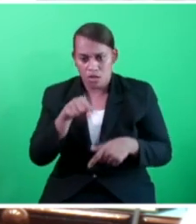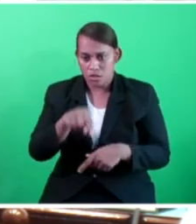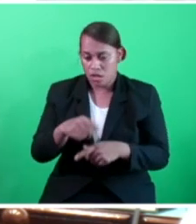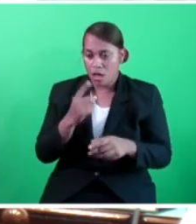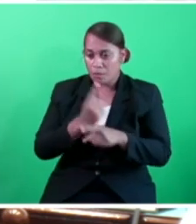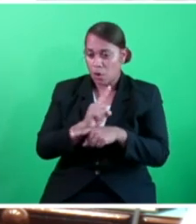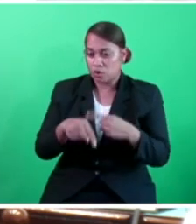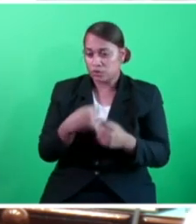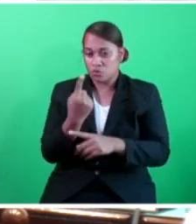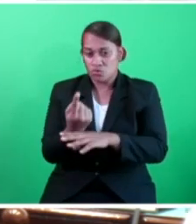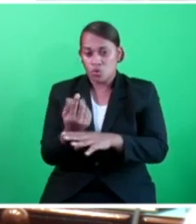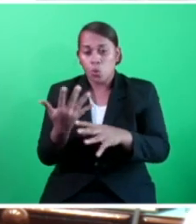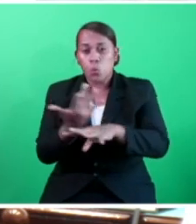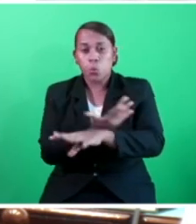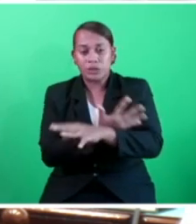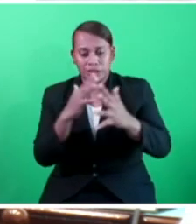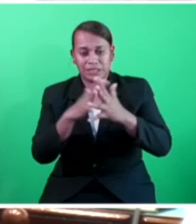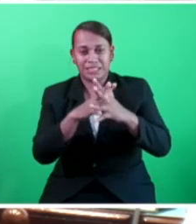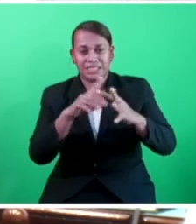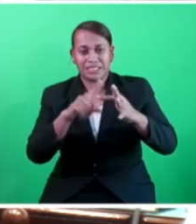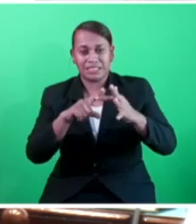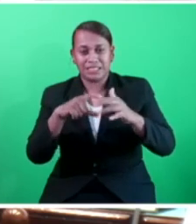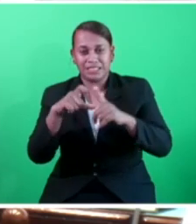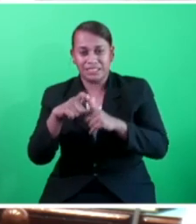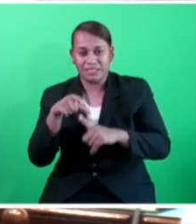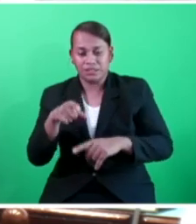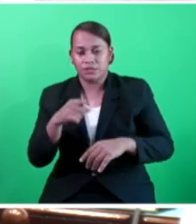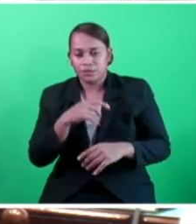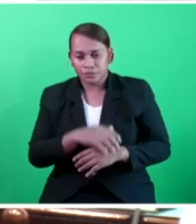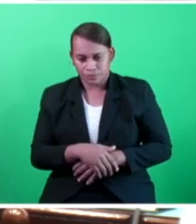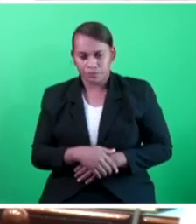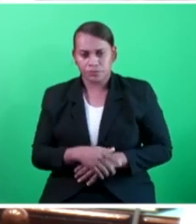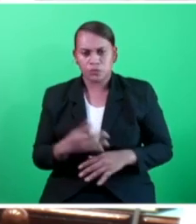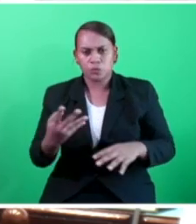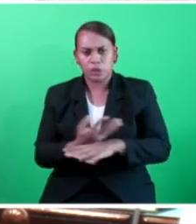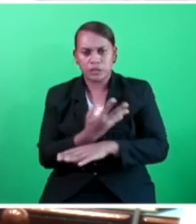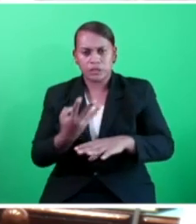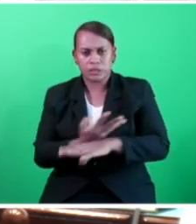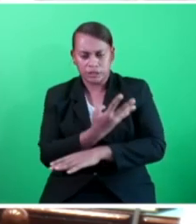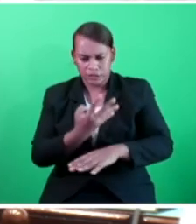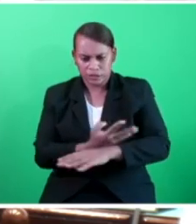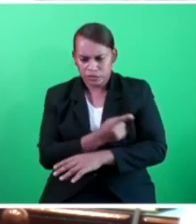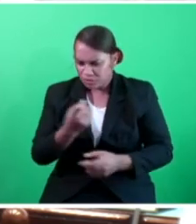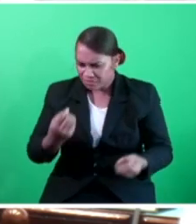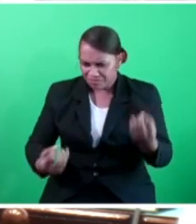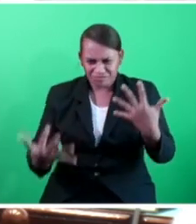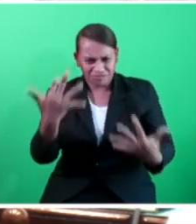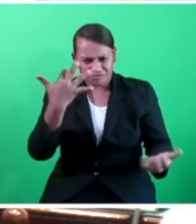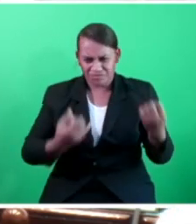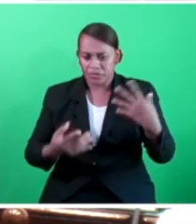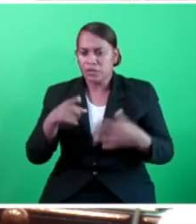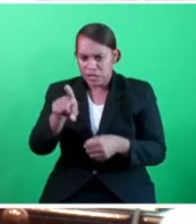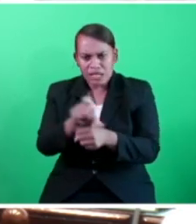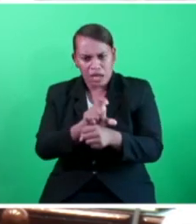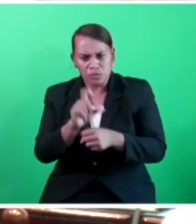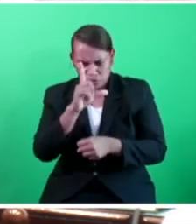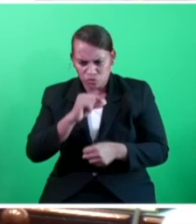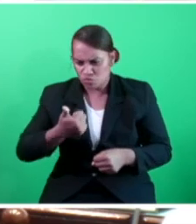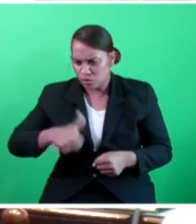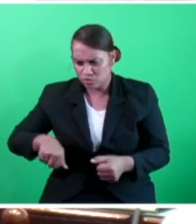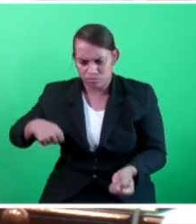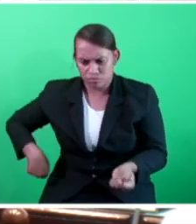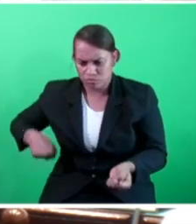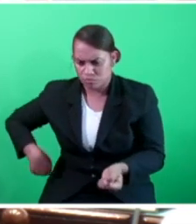control the weeds that that particular weedicide has been introduced to control. And we just cannot go and ban it, and